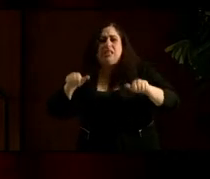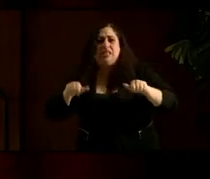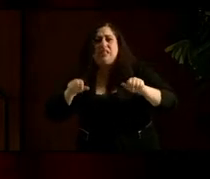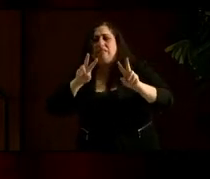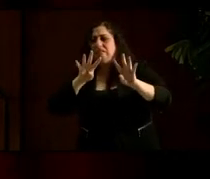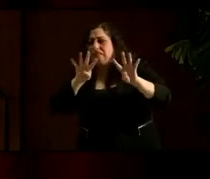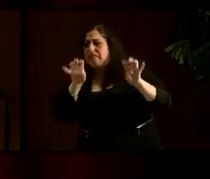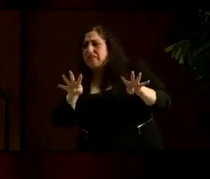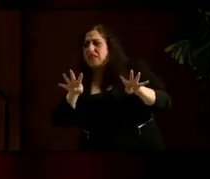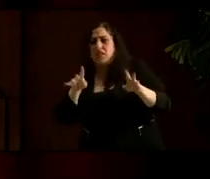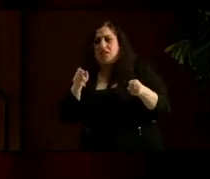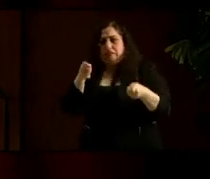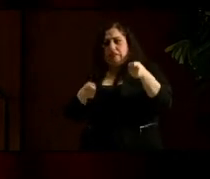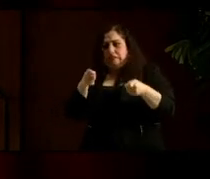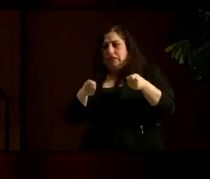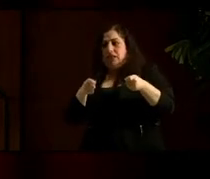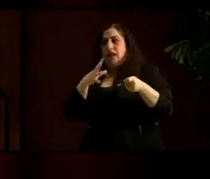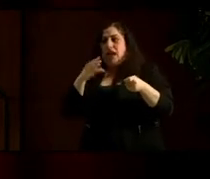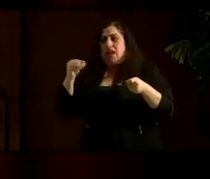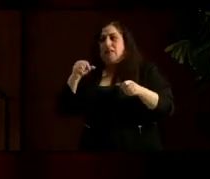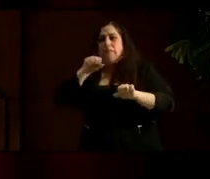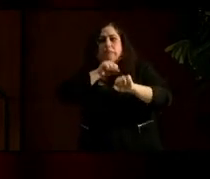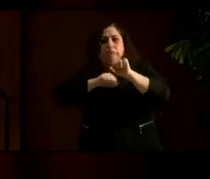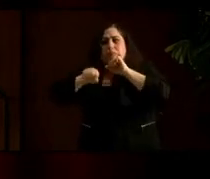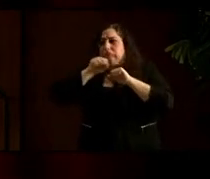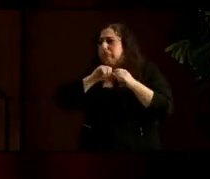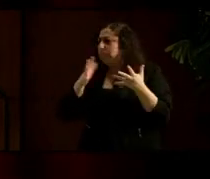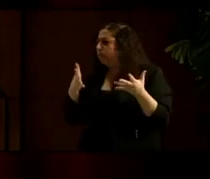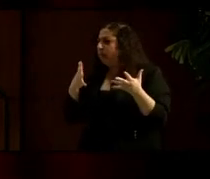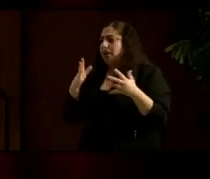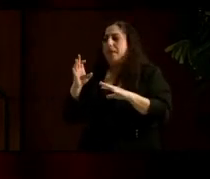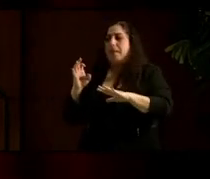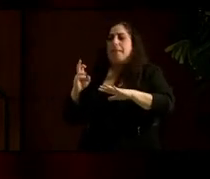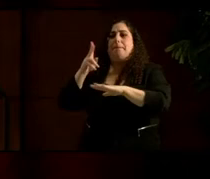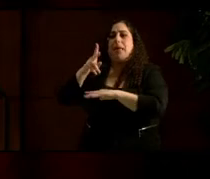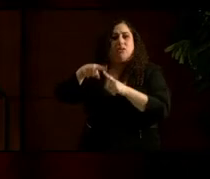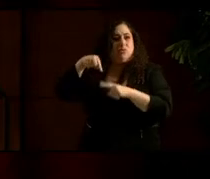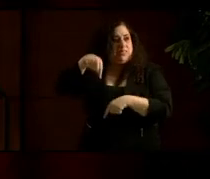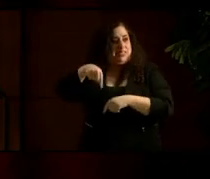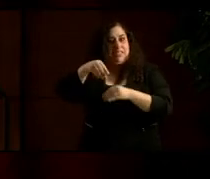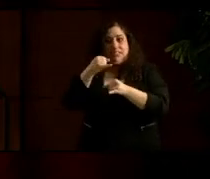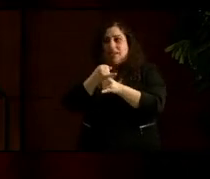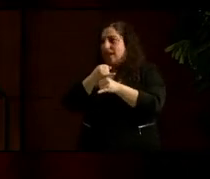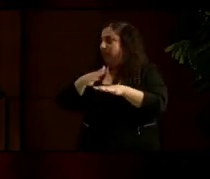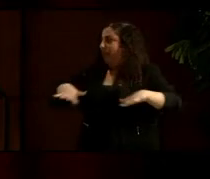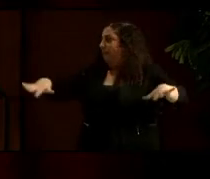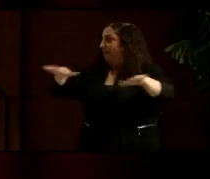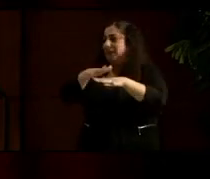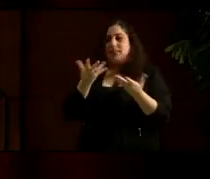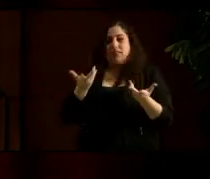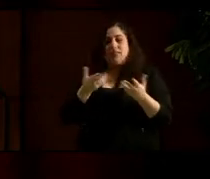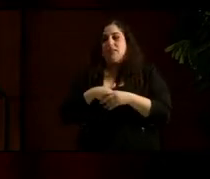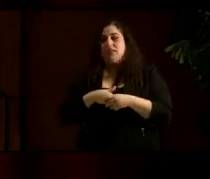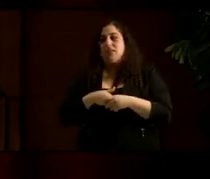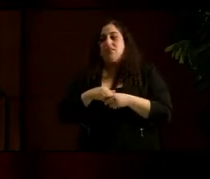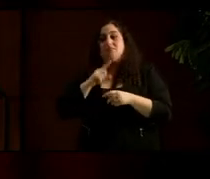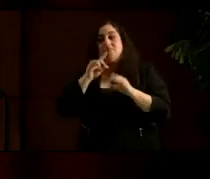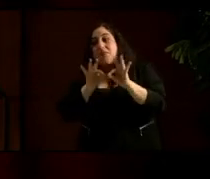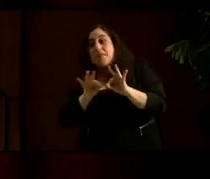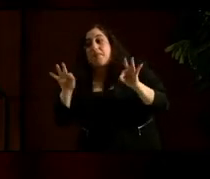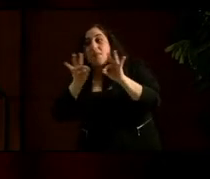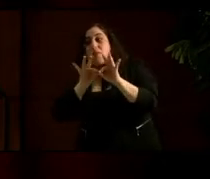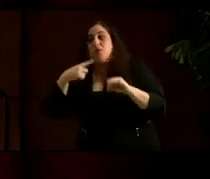a time of adversity coming back onto this campus. But more than anything, we are entering a time of limitless